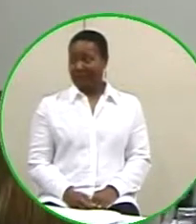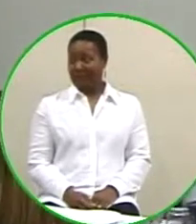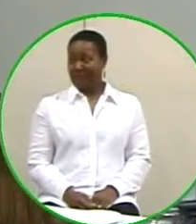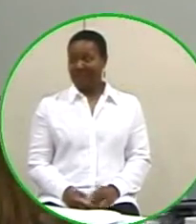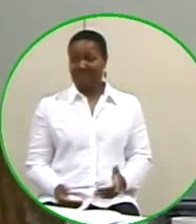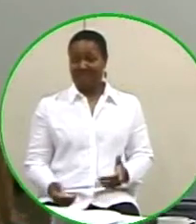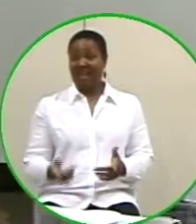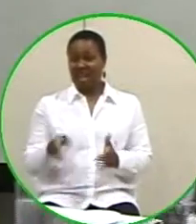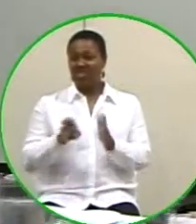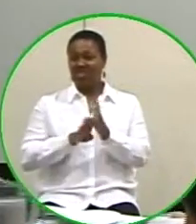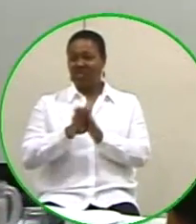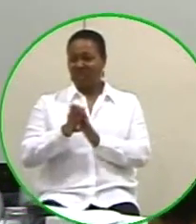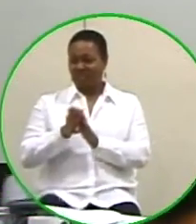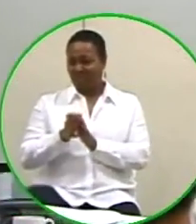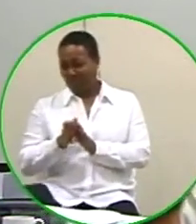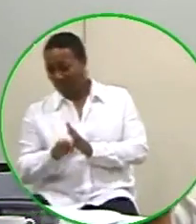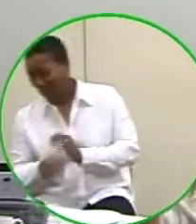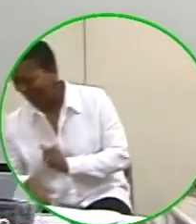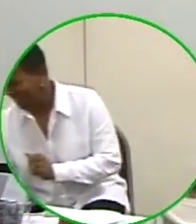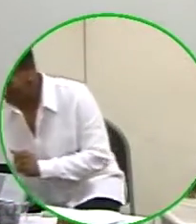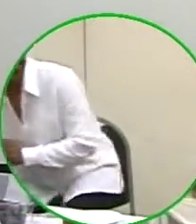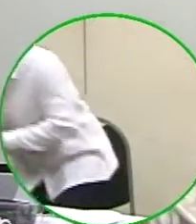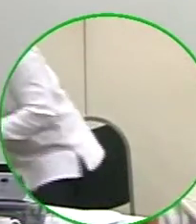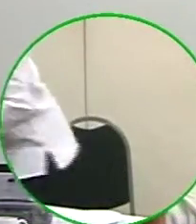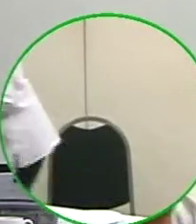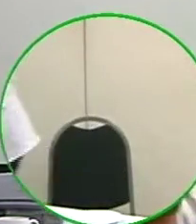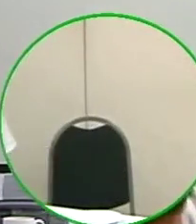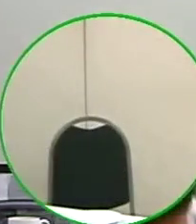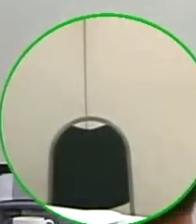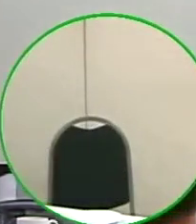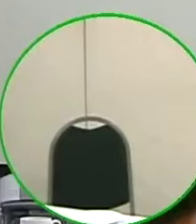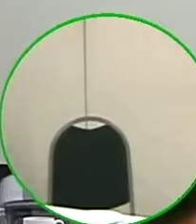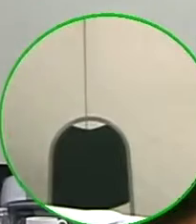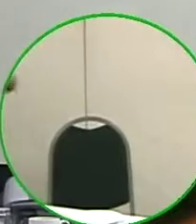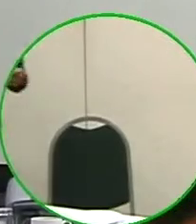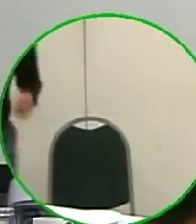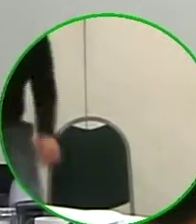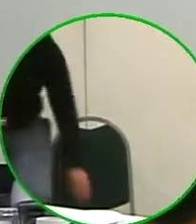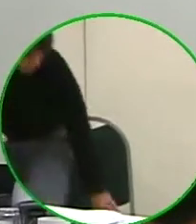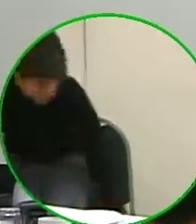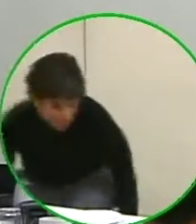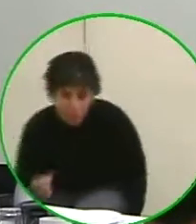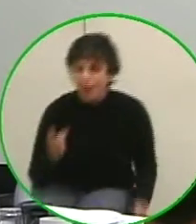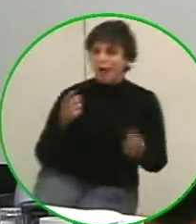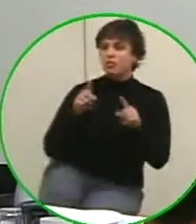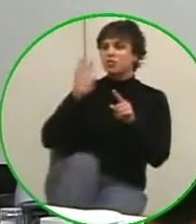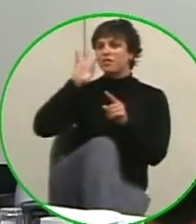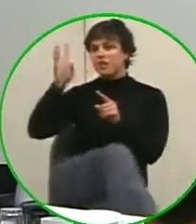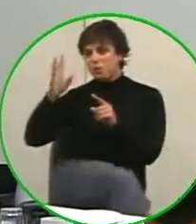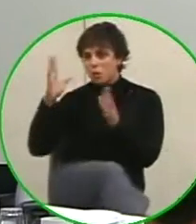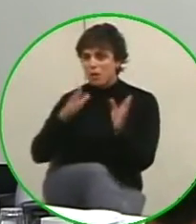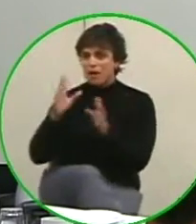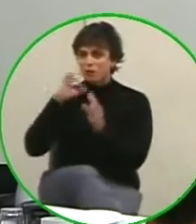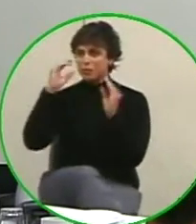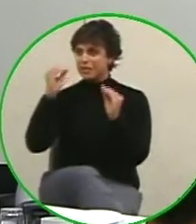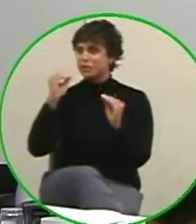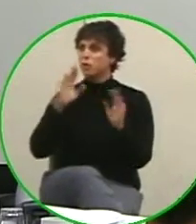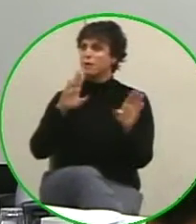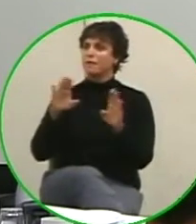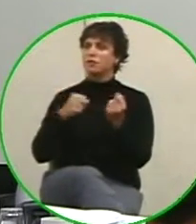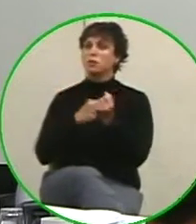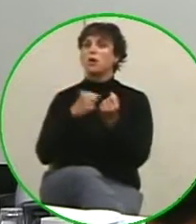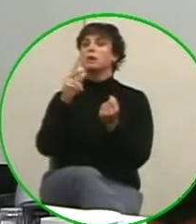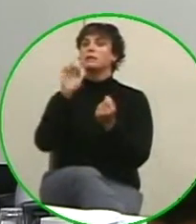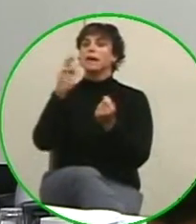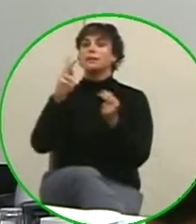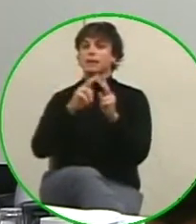As you develop your plan for teaching or for behavior support, a task analysis becomes an important part of the